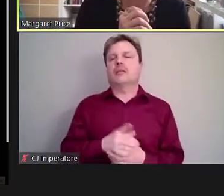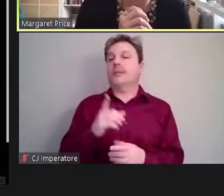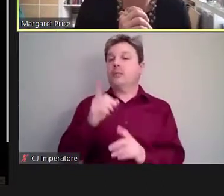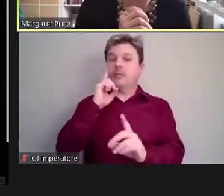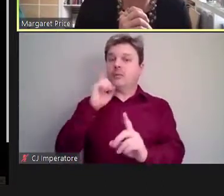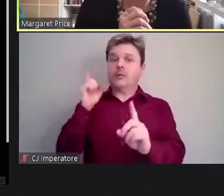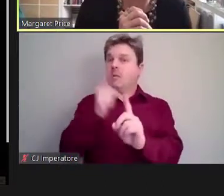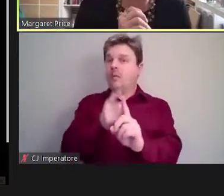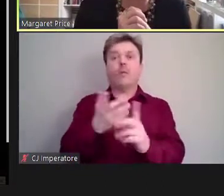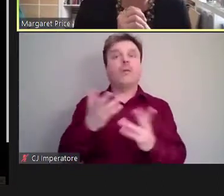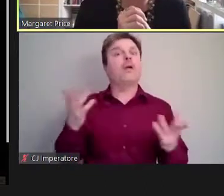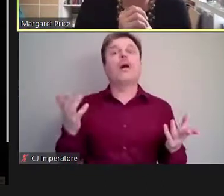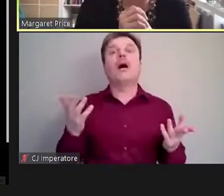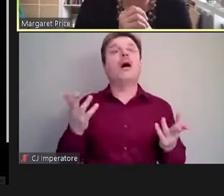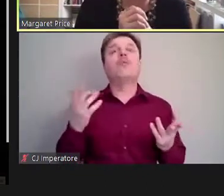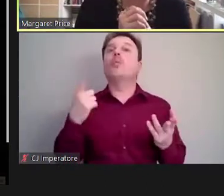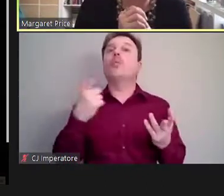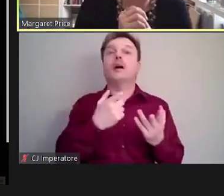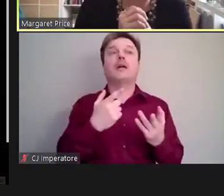them.